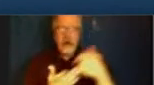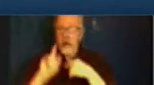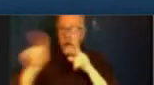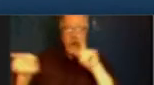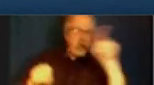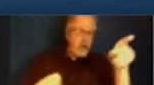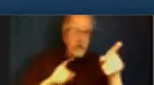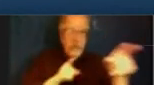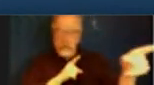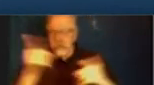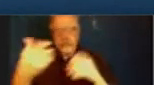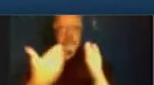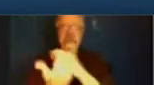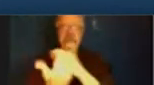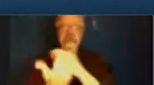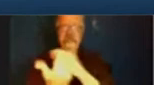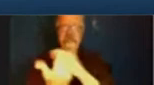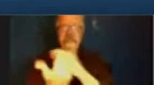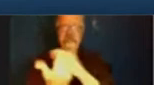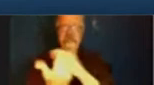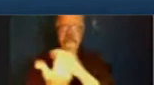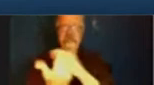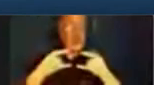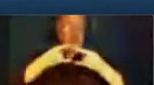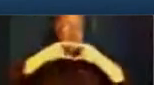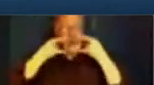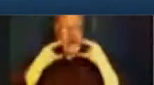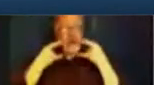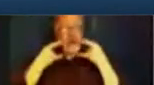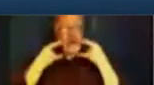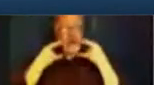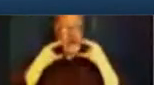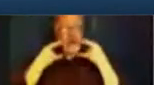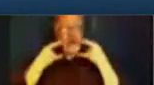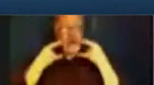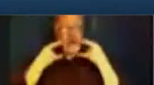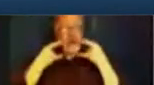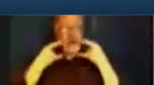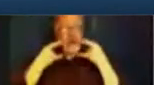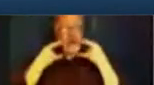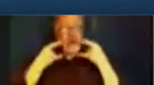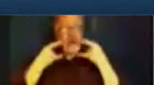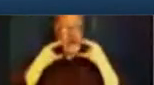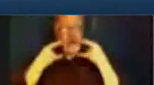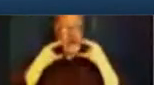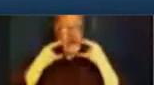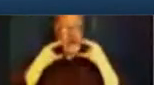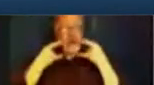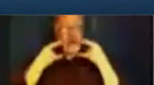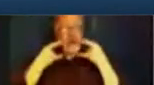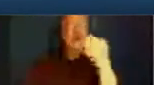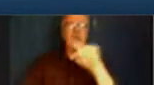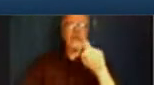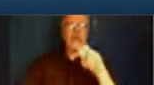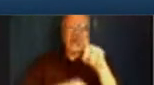in masks, they can be purchased individually, you know, through Amazon today. You can go buy masks today, and there is availability, but we